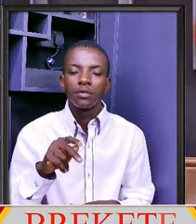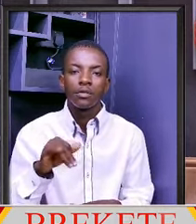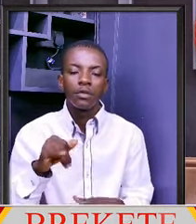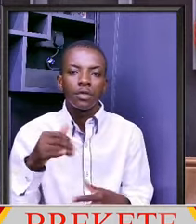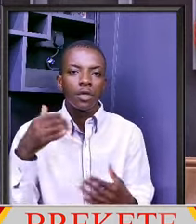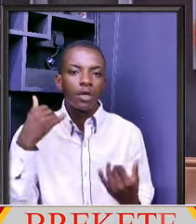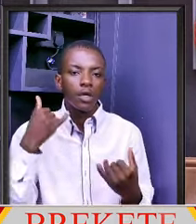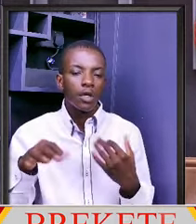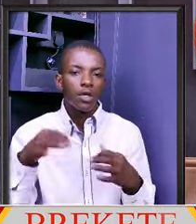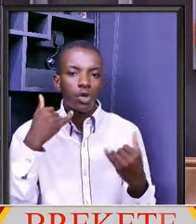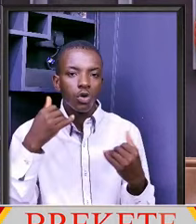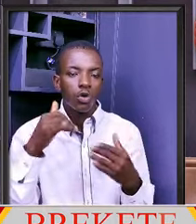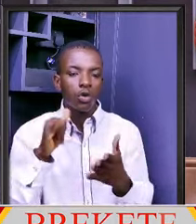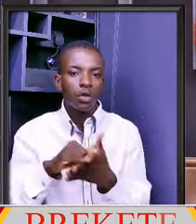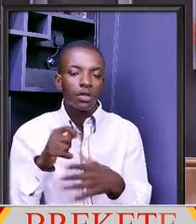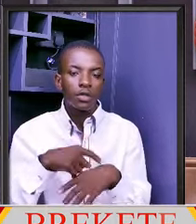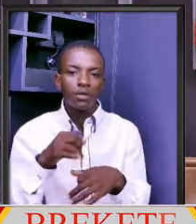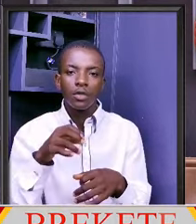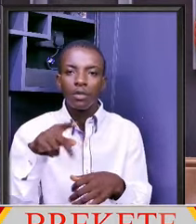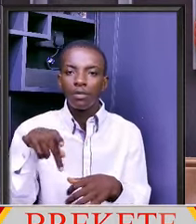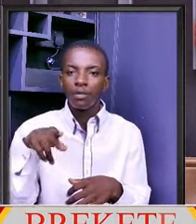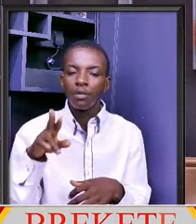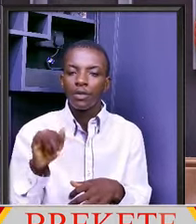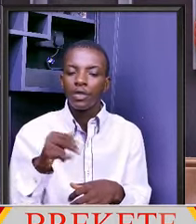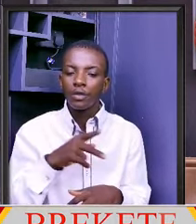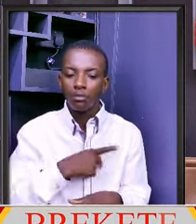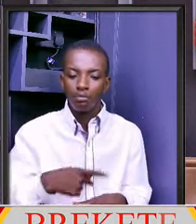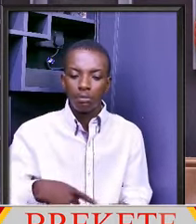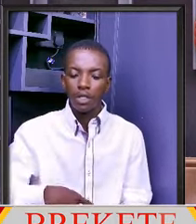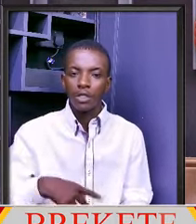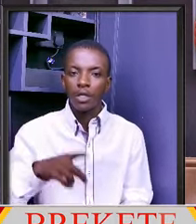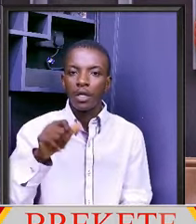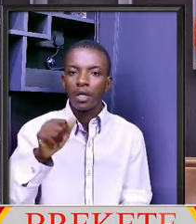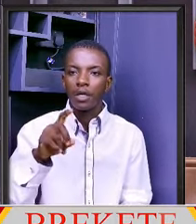so that Prince Adebayo, Abi, Prince